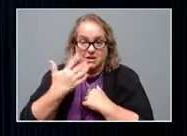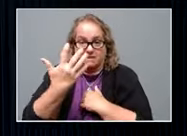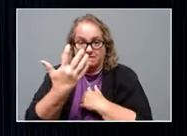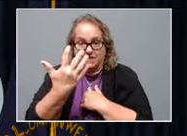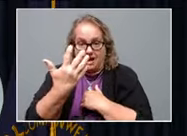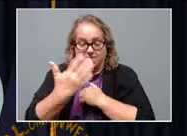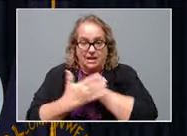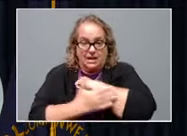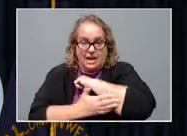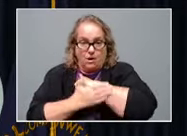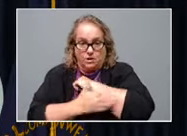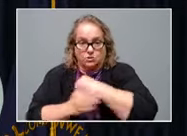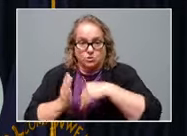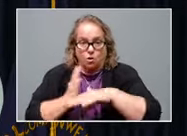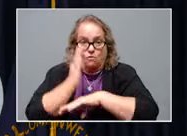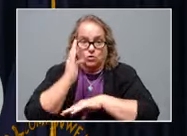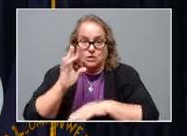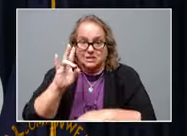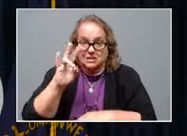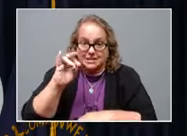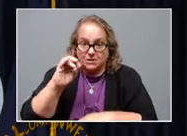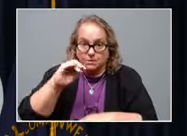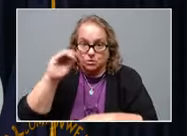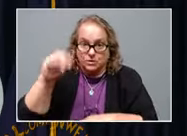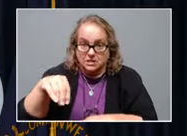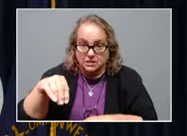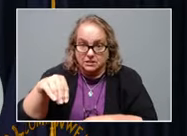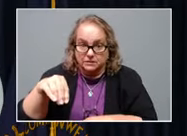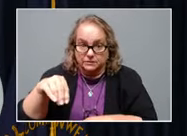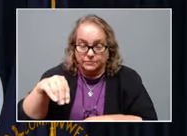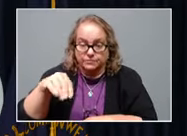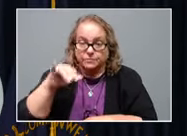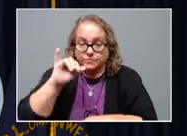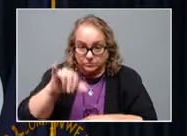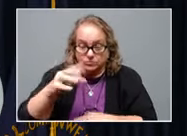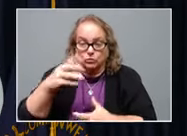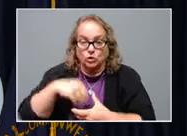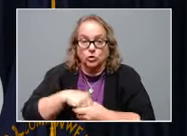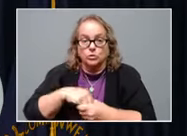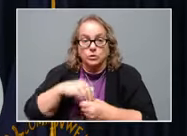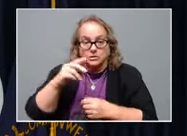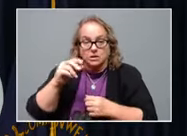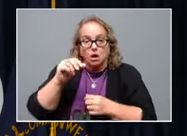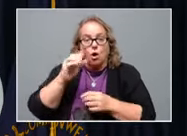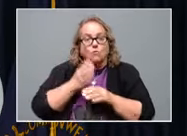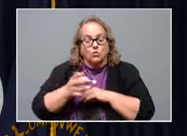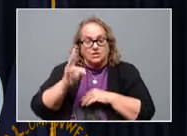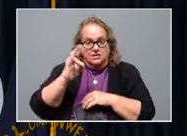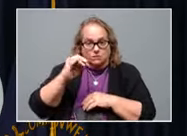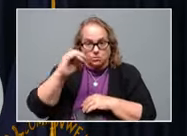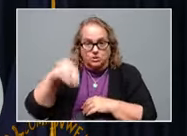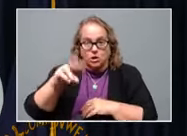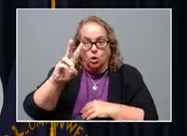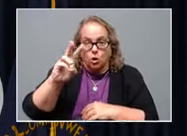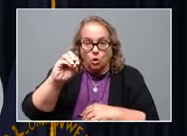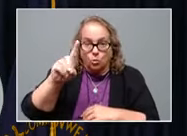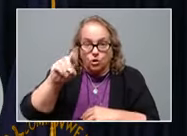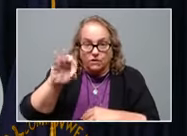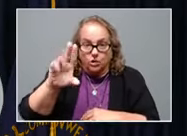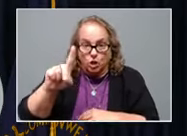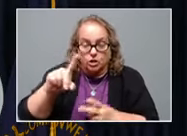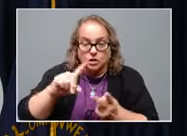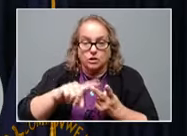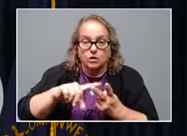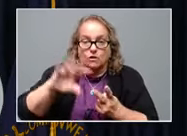all the county, and that includes people that aren't eligible, still in there, over 70%. Woodford and Franklin,